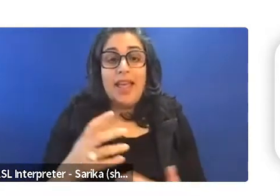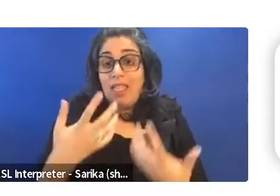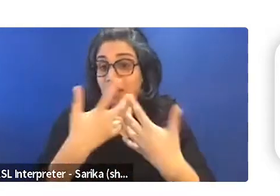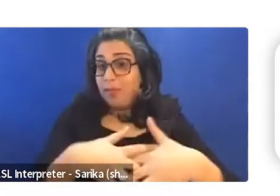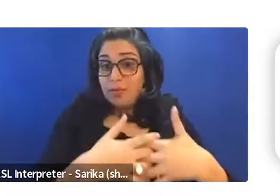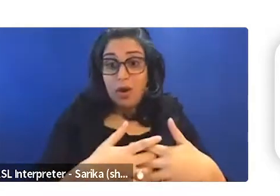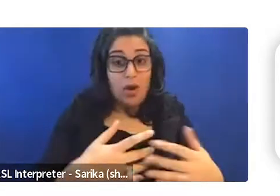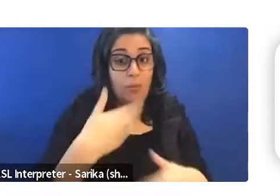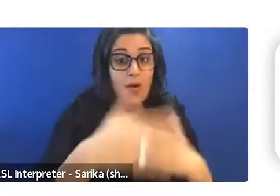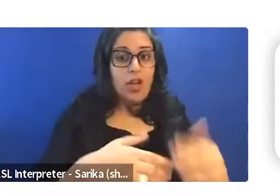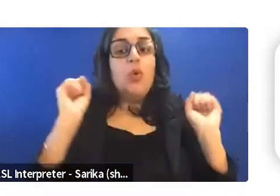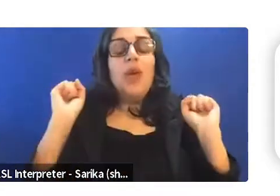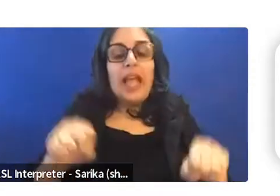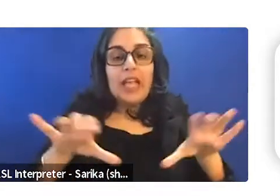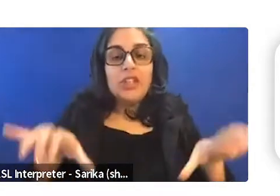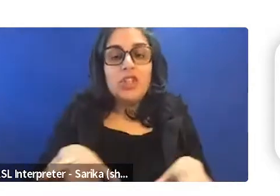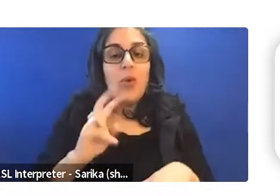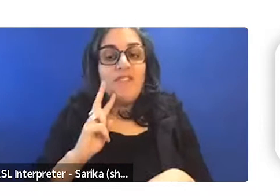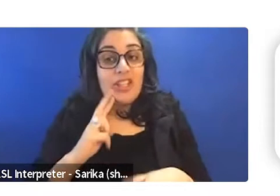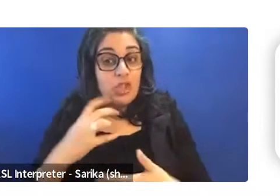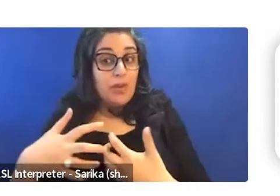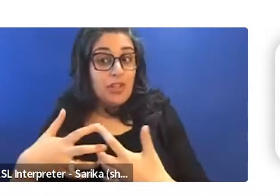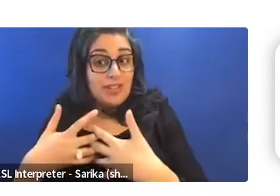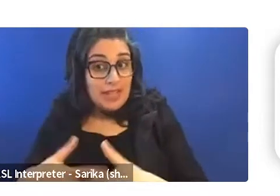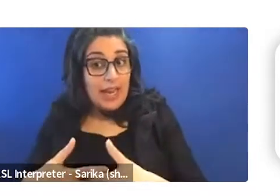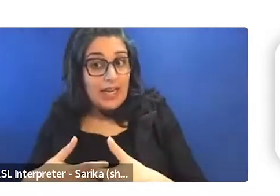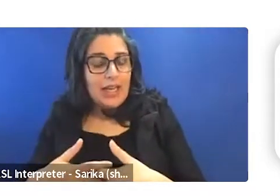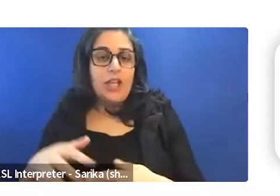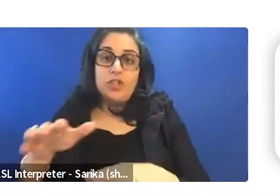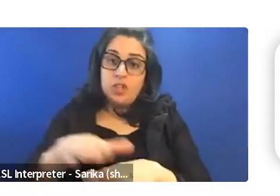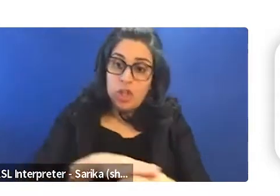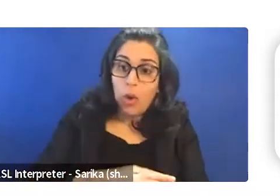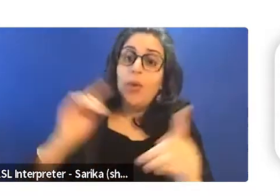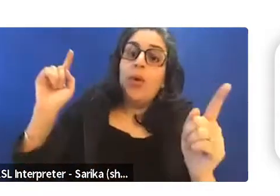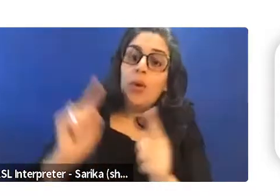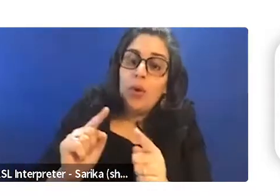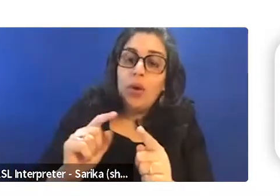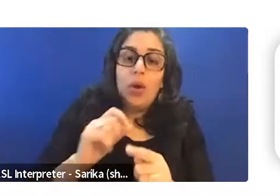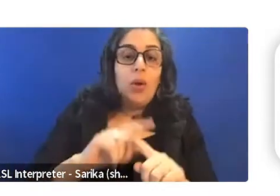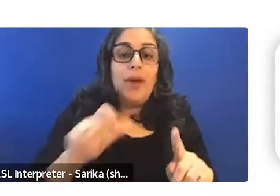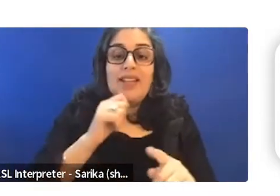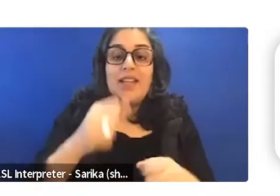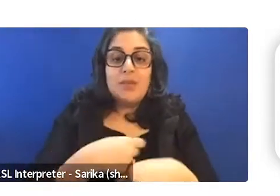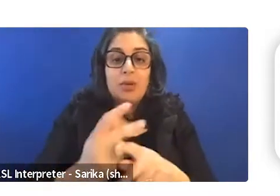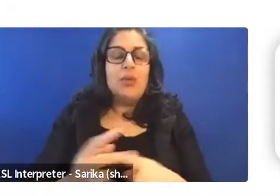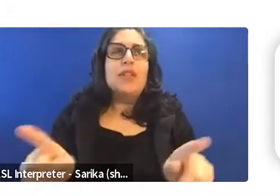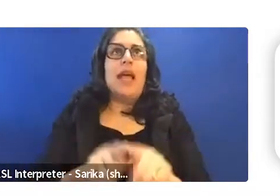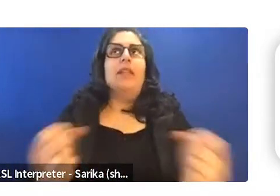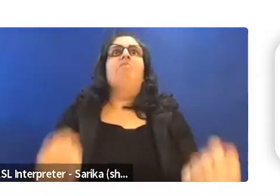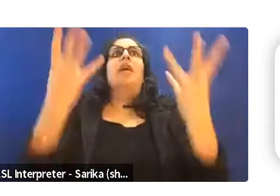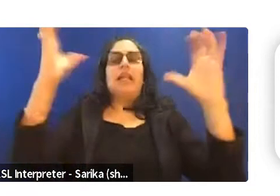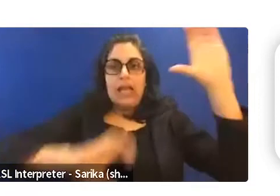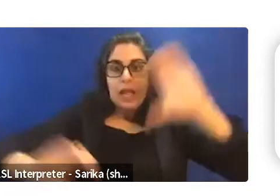can do vegetable tanning, which is a lot slower. It's a smaller scale, but it doesn't produce any as much chemicals. It doesn't